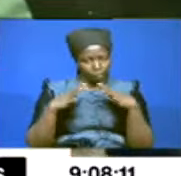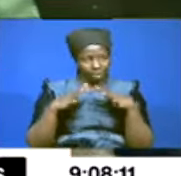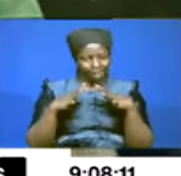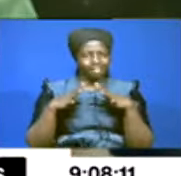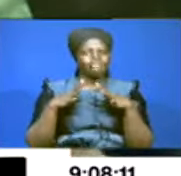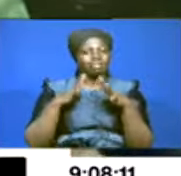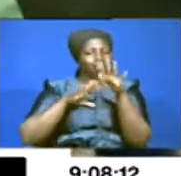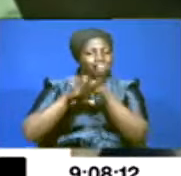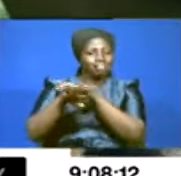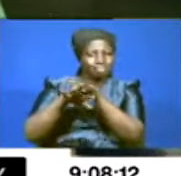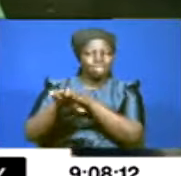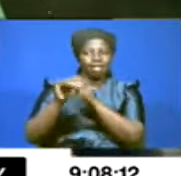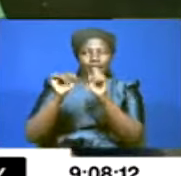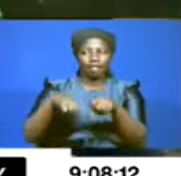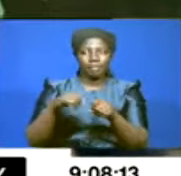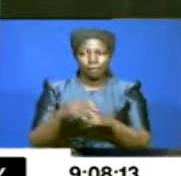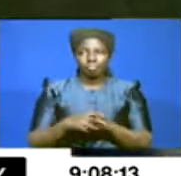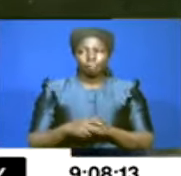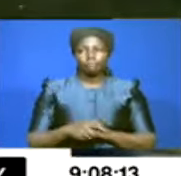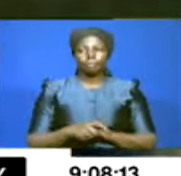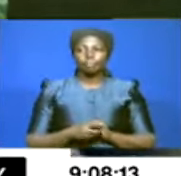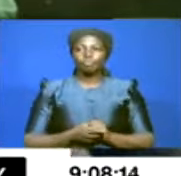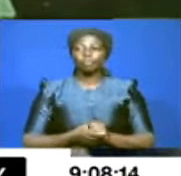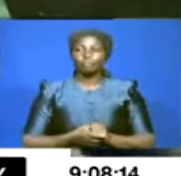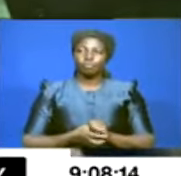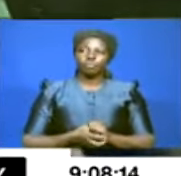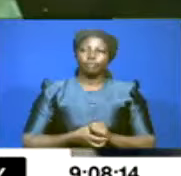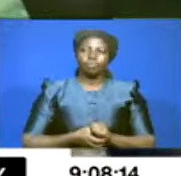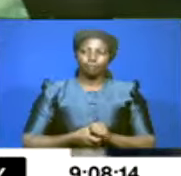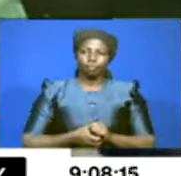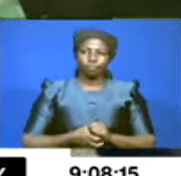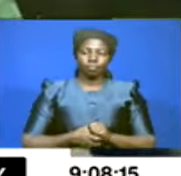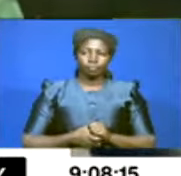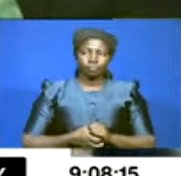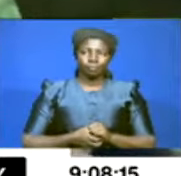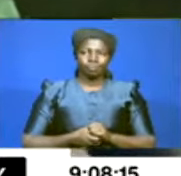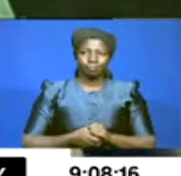before the effects of climate change that was always full. You can see it is down.